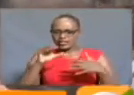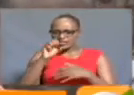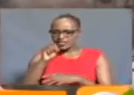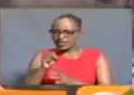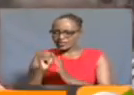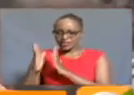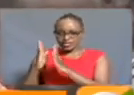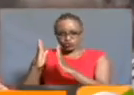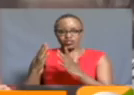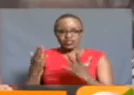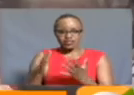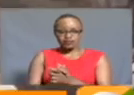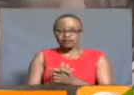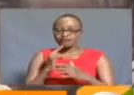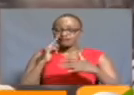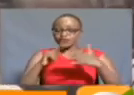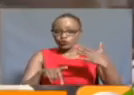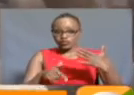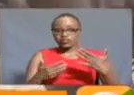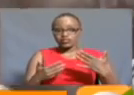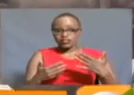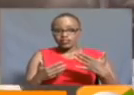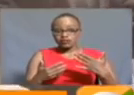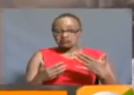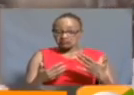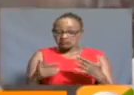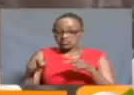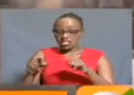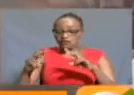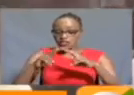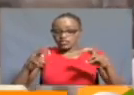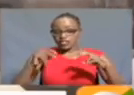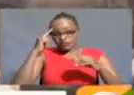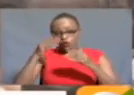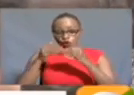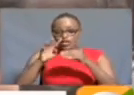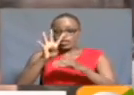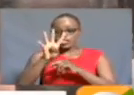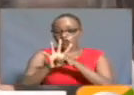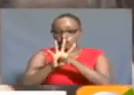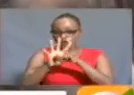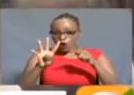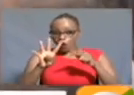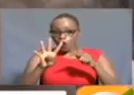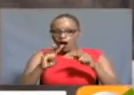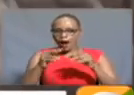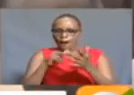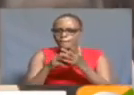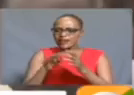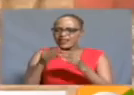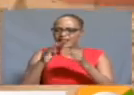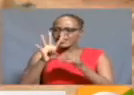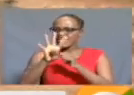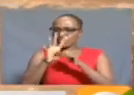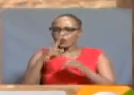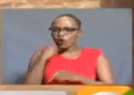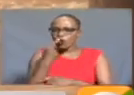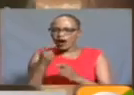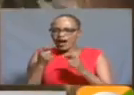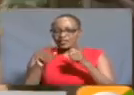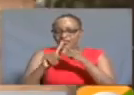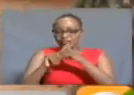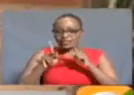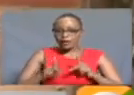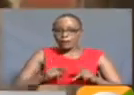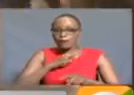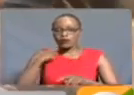yetu ya internal security. Amesema ati anatafuta viongozi wanne. Viongozi wanne ni akina nani? At least six